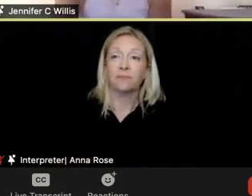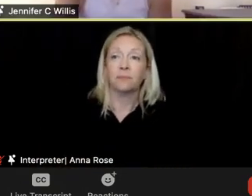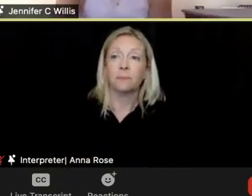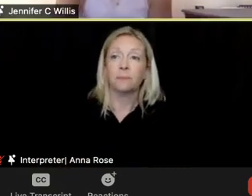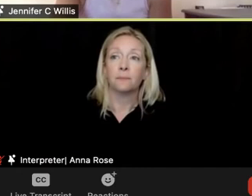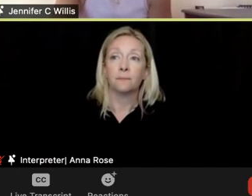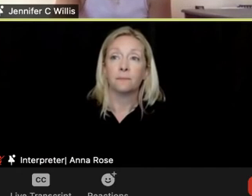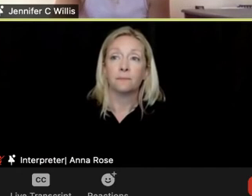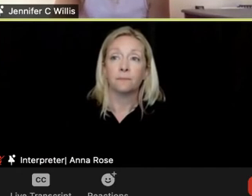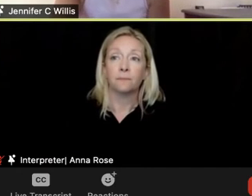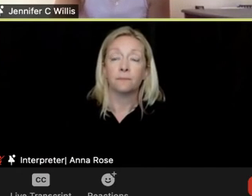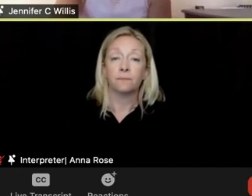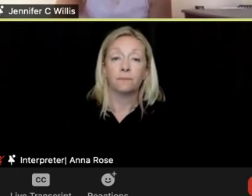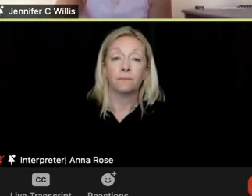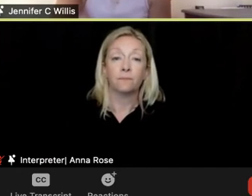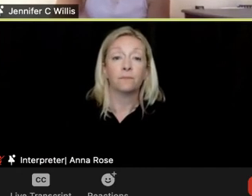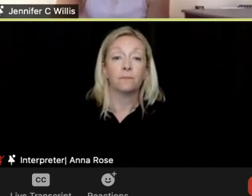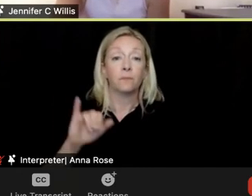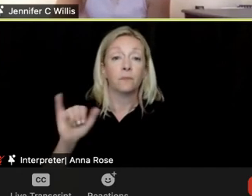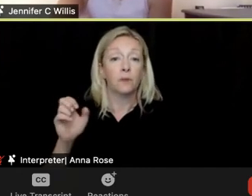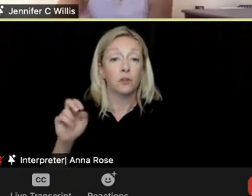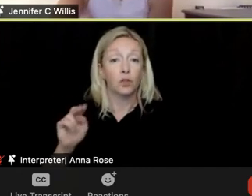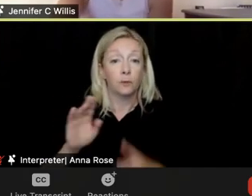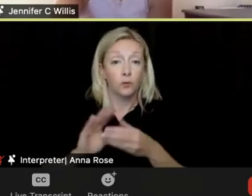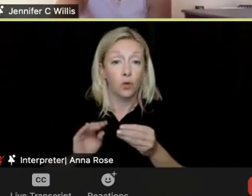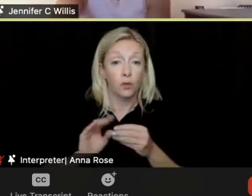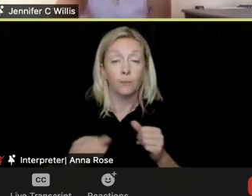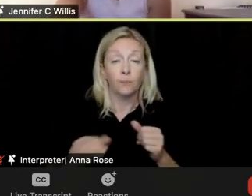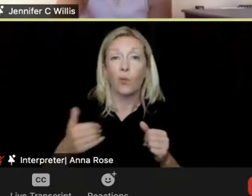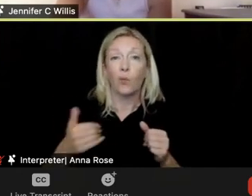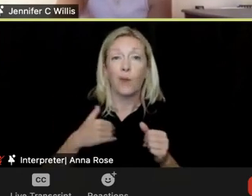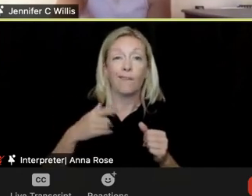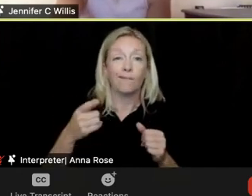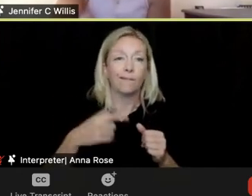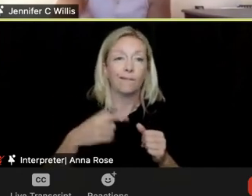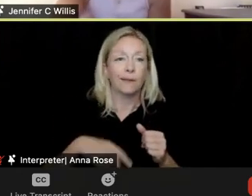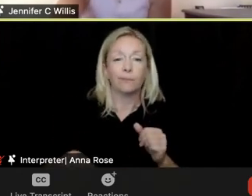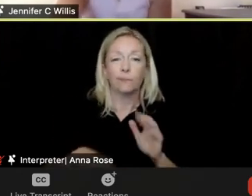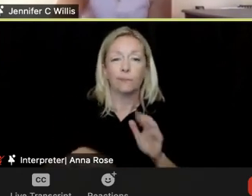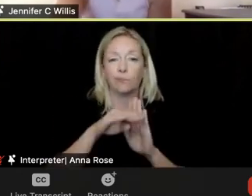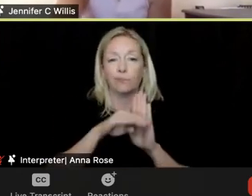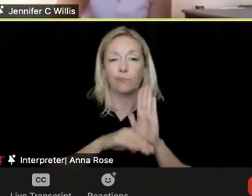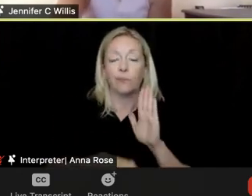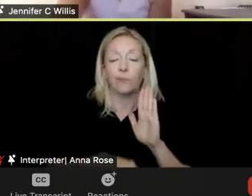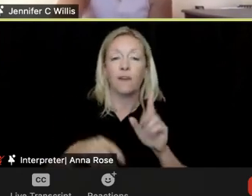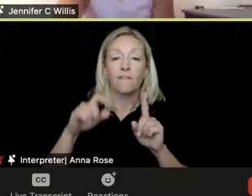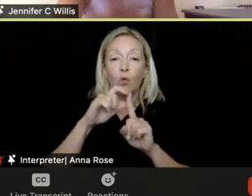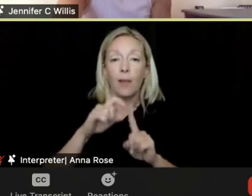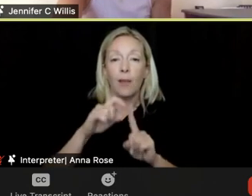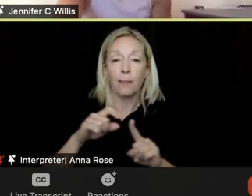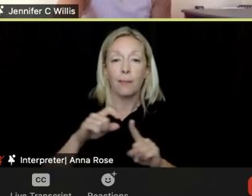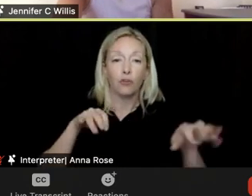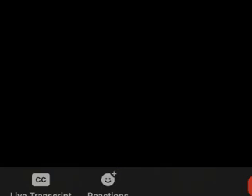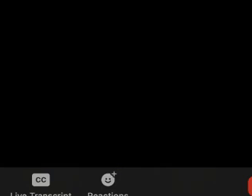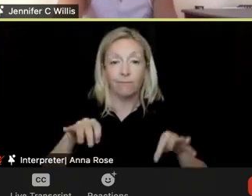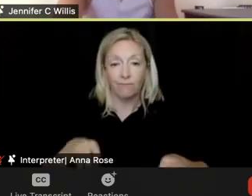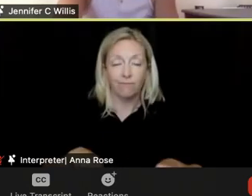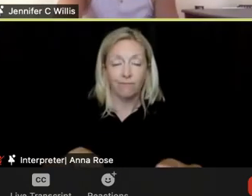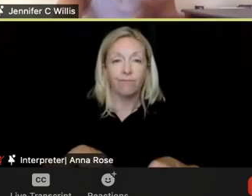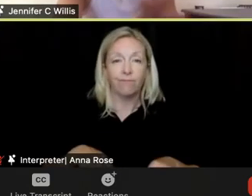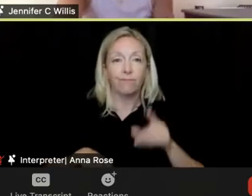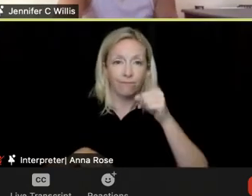And so then as we go through, really it's just we have an index of terms. So any terms that we use throughout the matrix are identified and explained